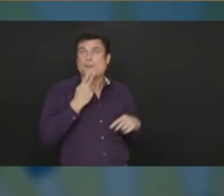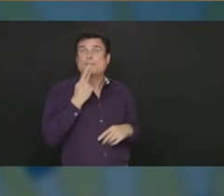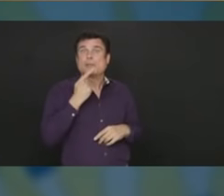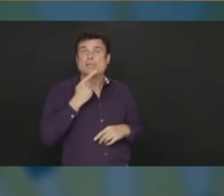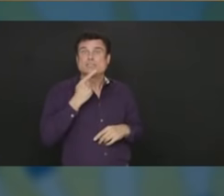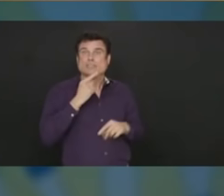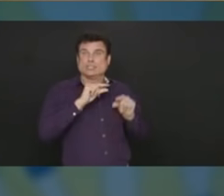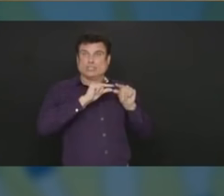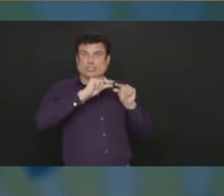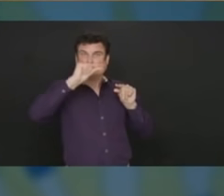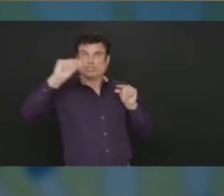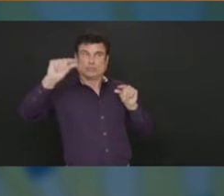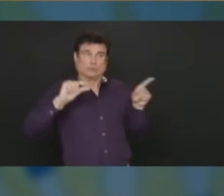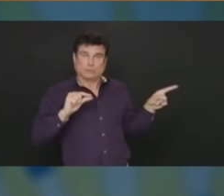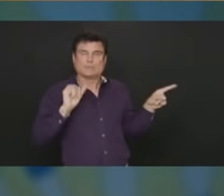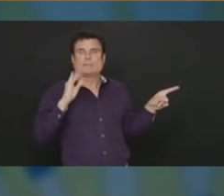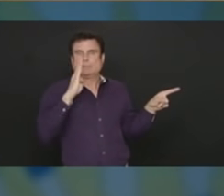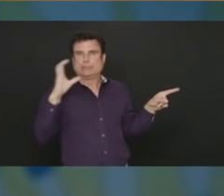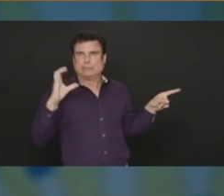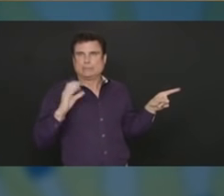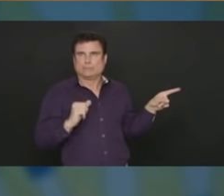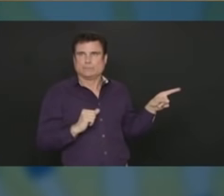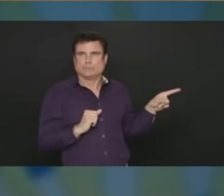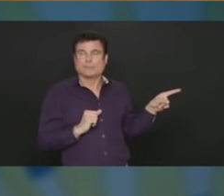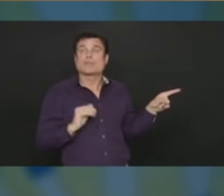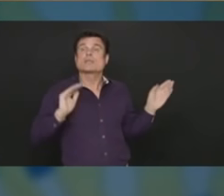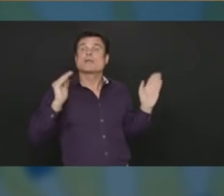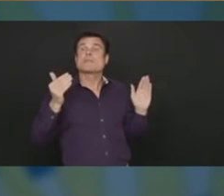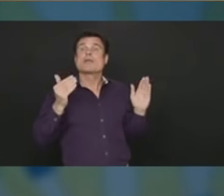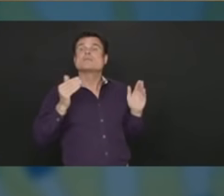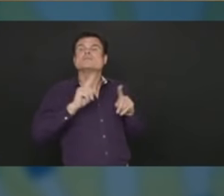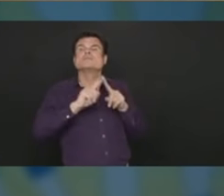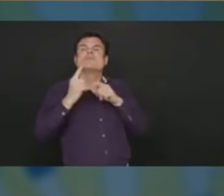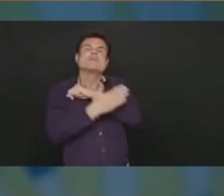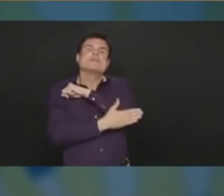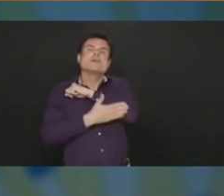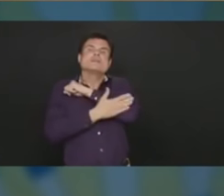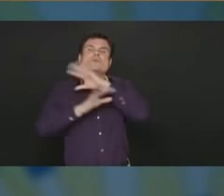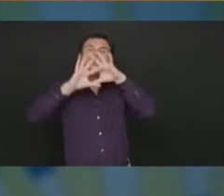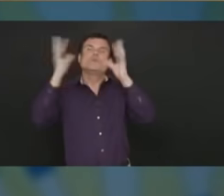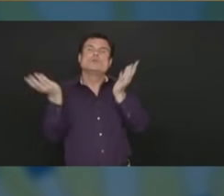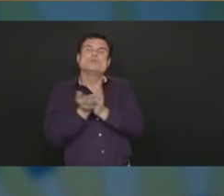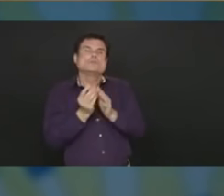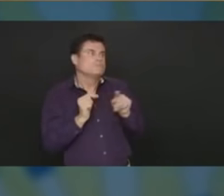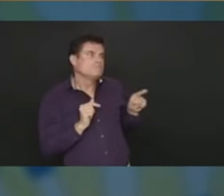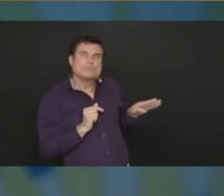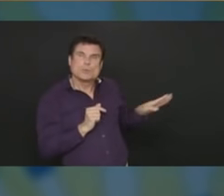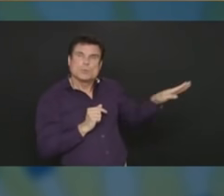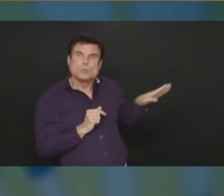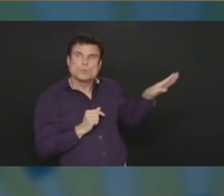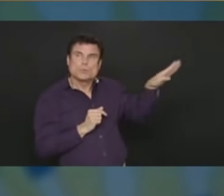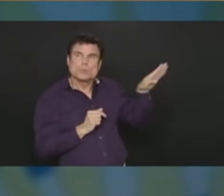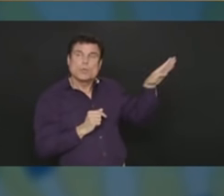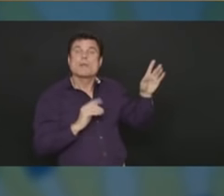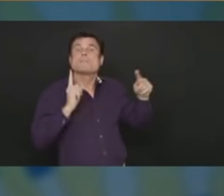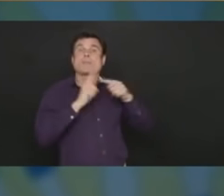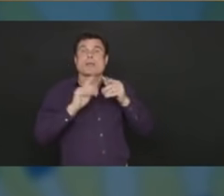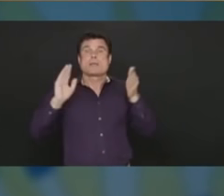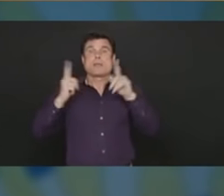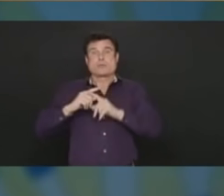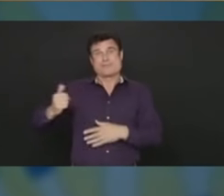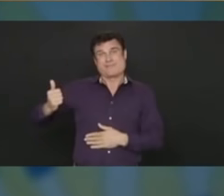BC, the rest of Canada, and a number of other countries, showing again that we have leveled off, and of